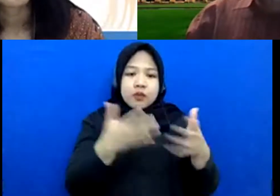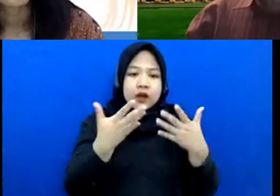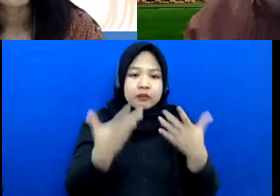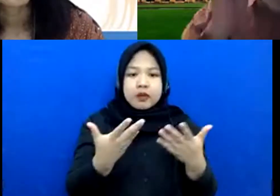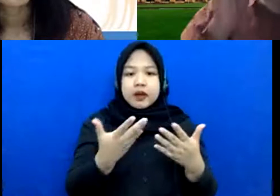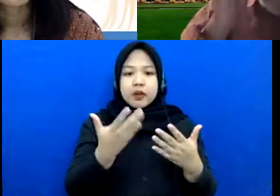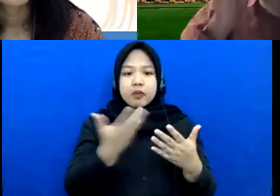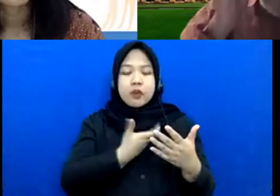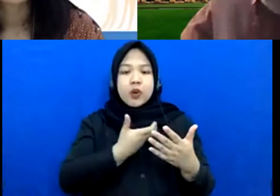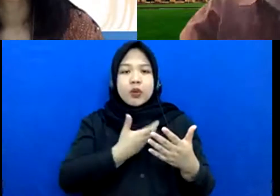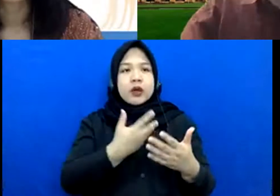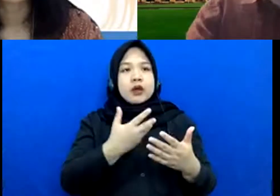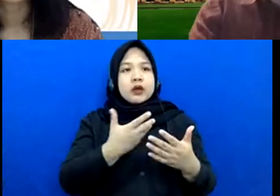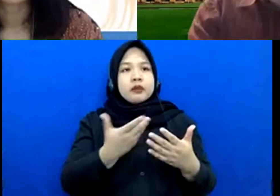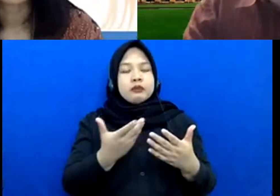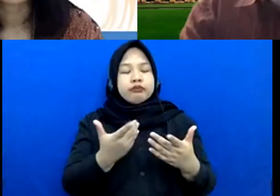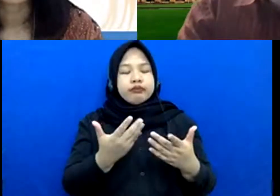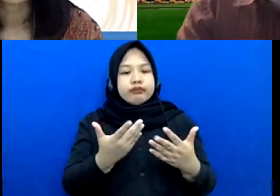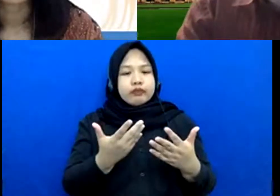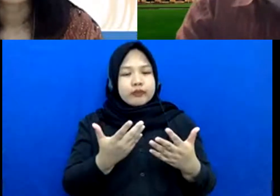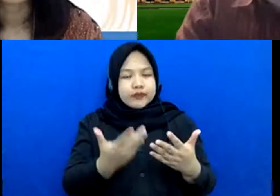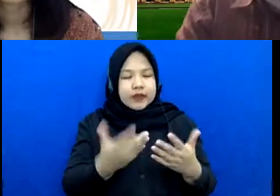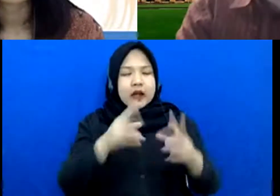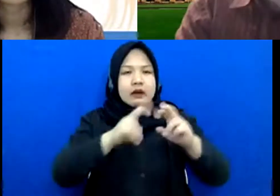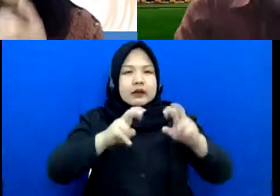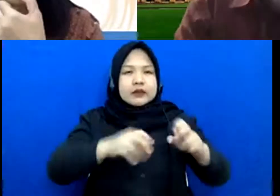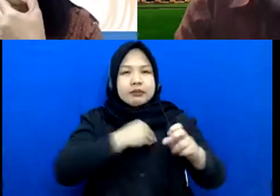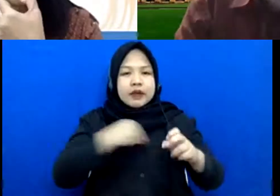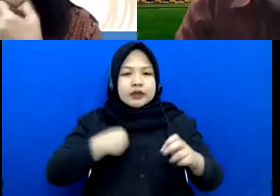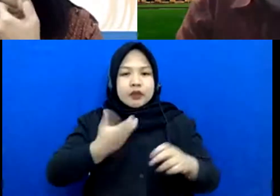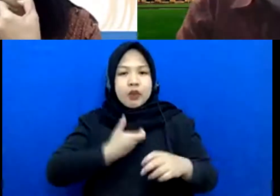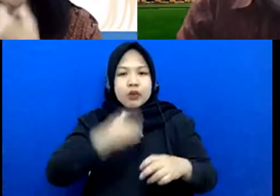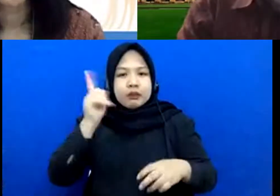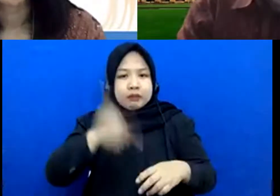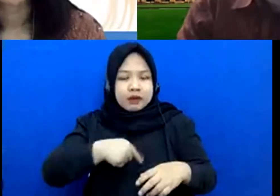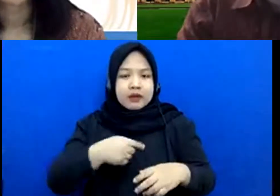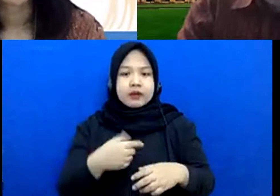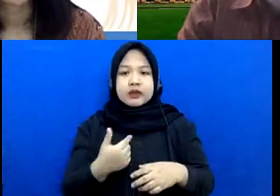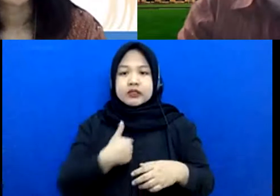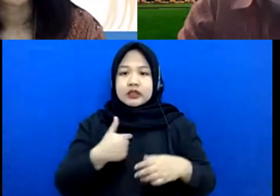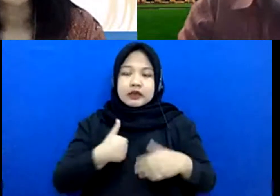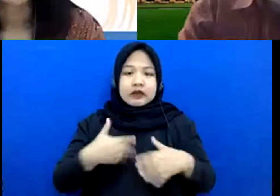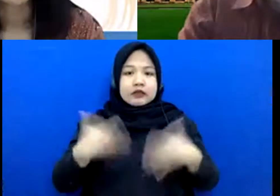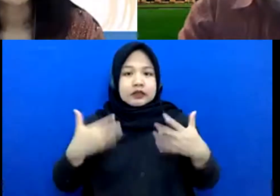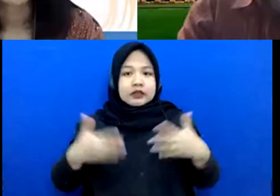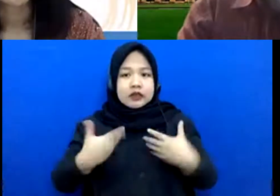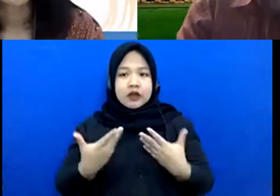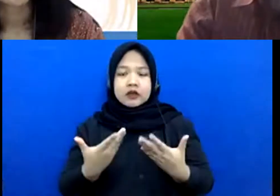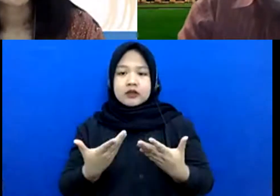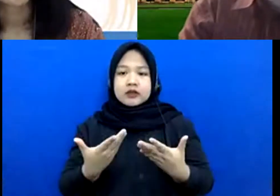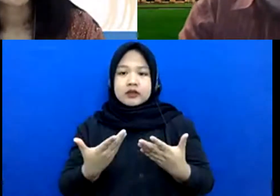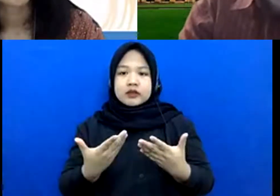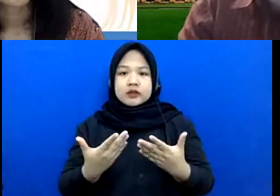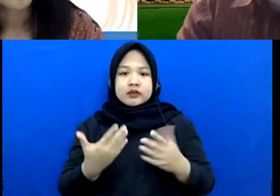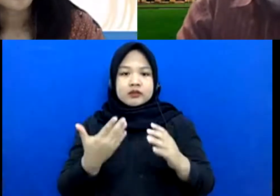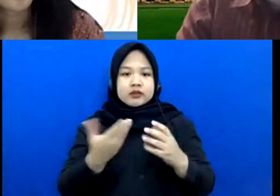actually going to undertake. There's some really good researchers in New Zealand I'd recommend, and I'm happy to send you chapters of